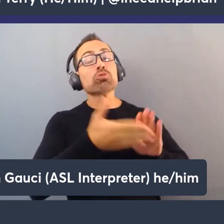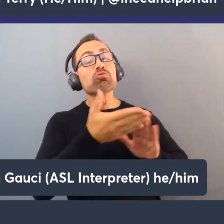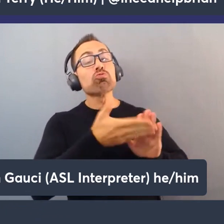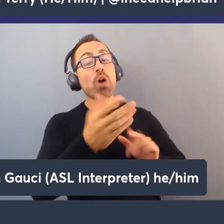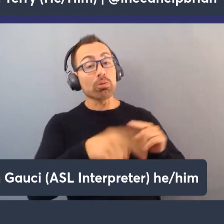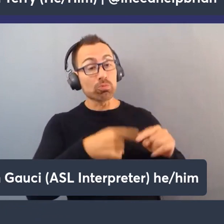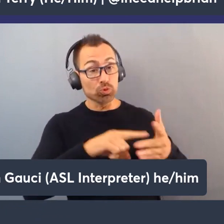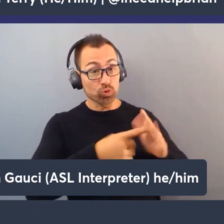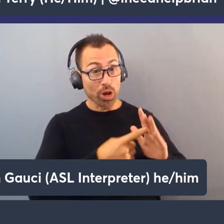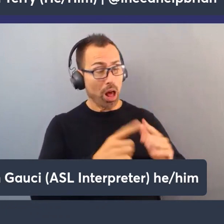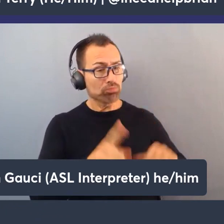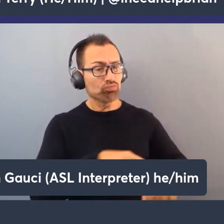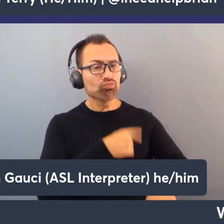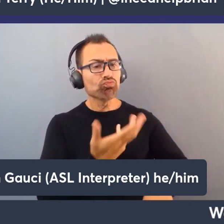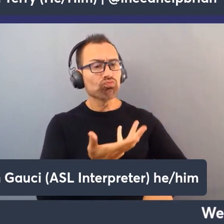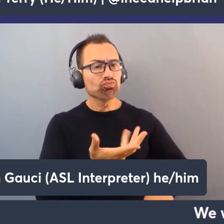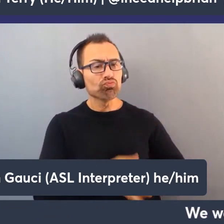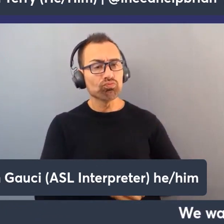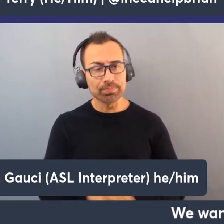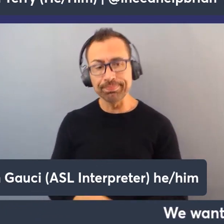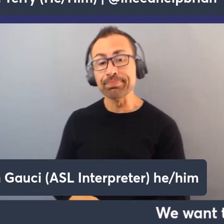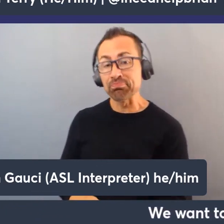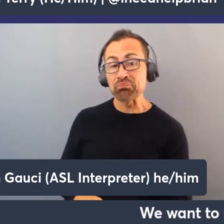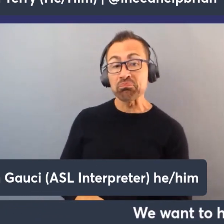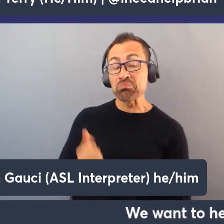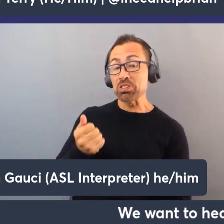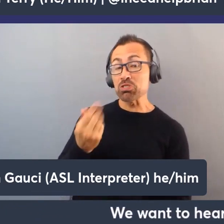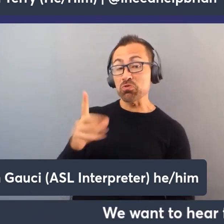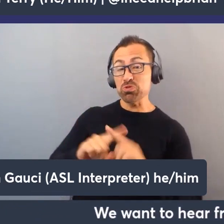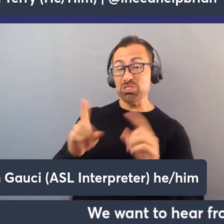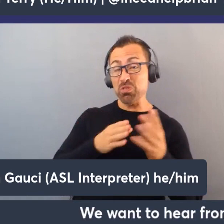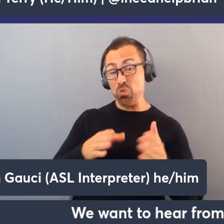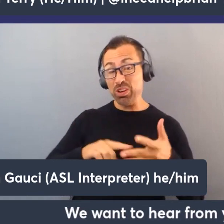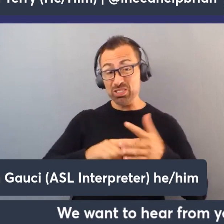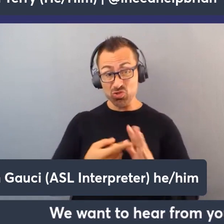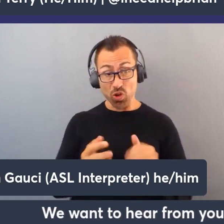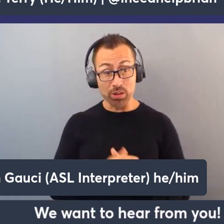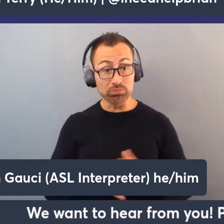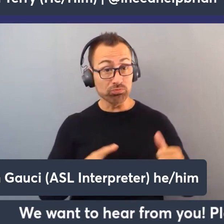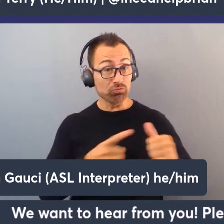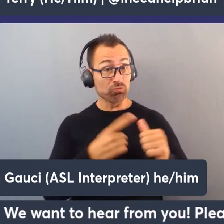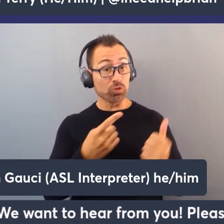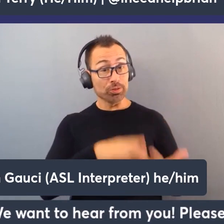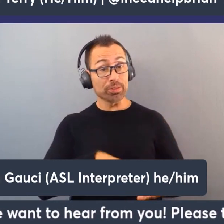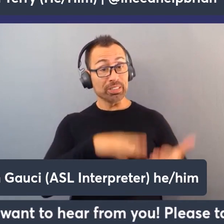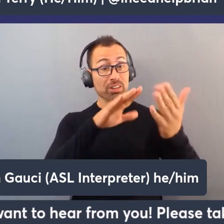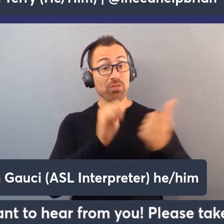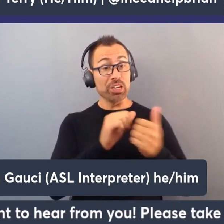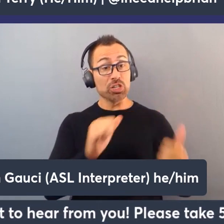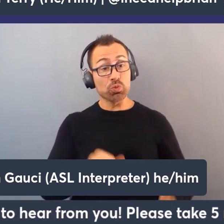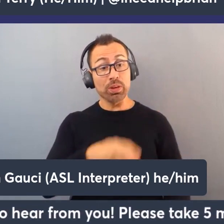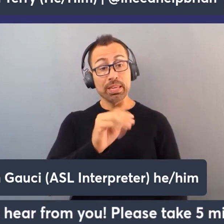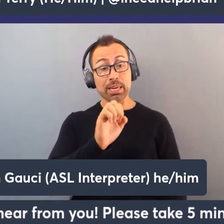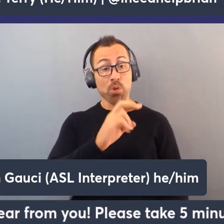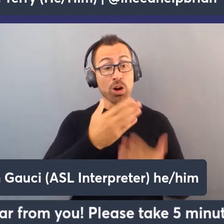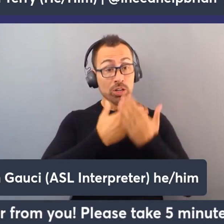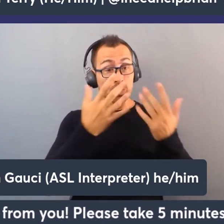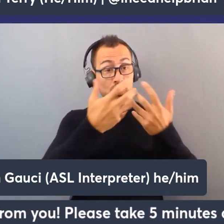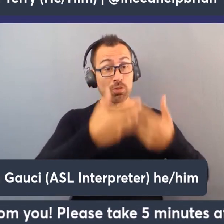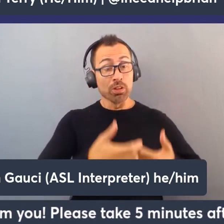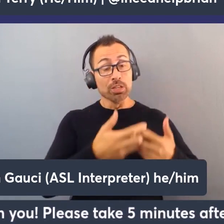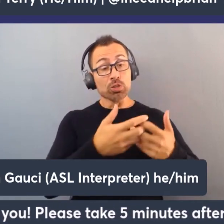Those yeah. are good questions. Yeah, there's a few different ways. So you can interface with EMR Serverless from the command line. So using the